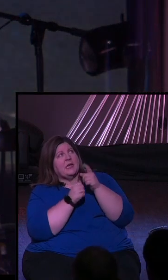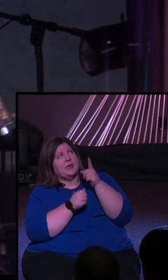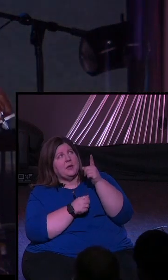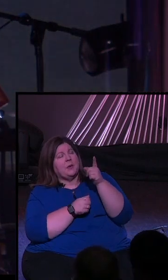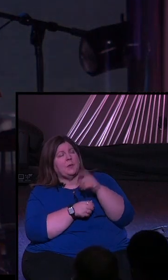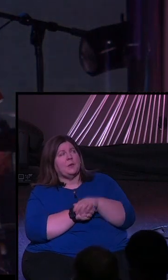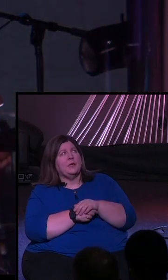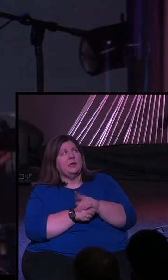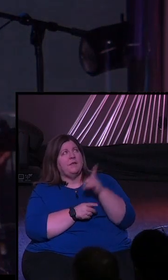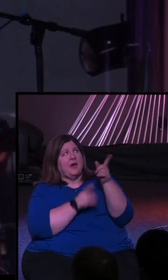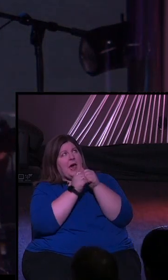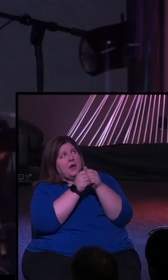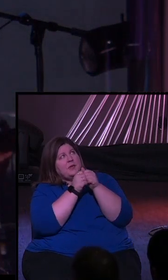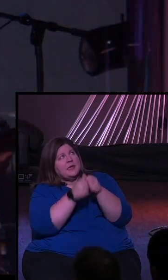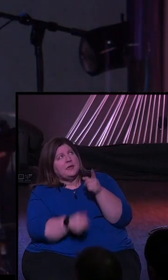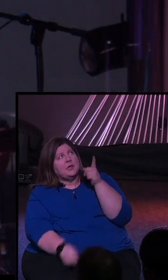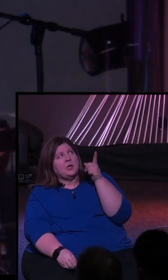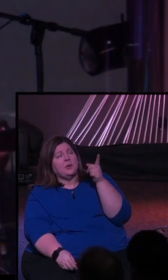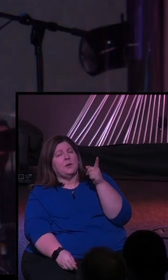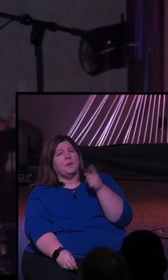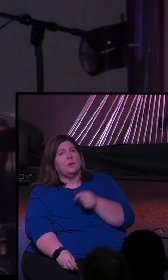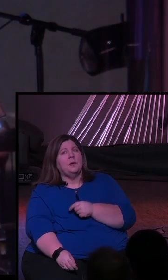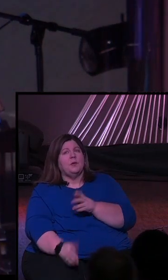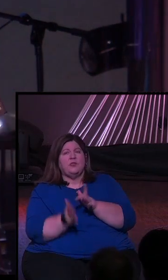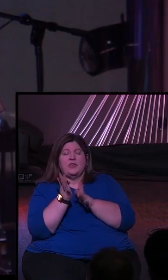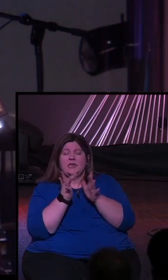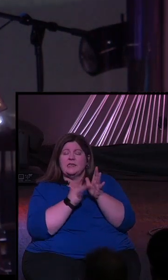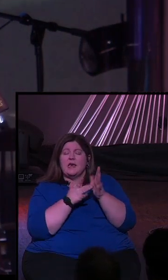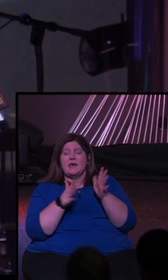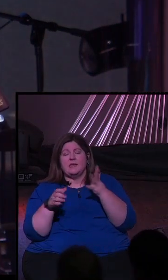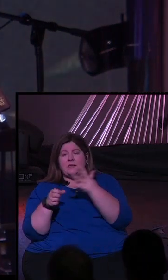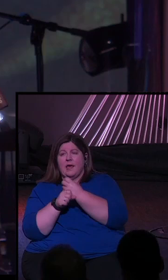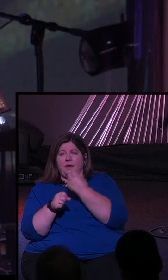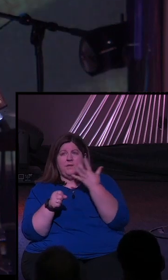found in you, found in you, Jesus.